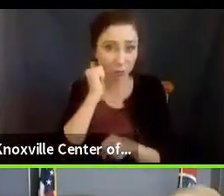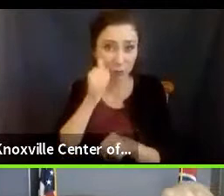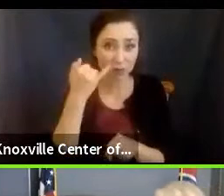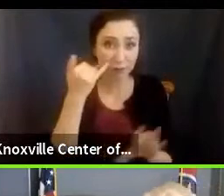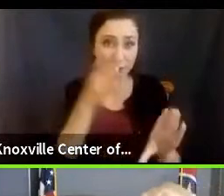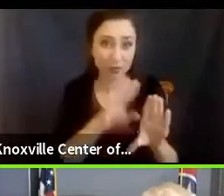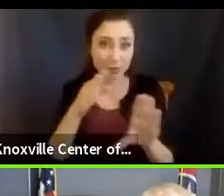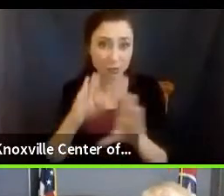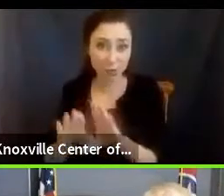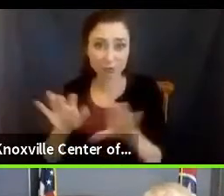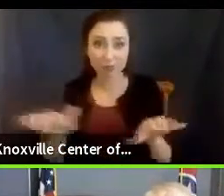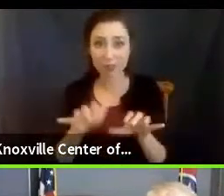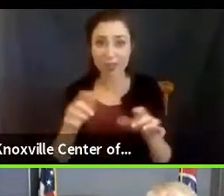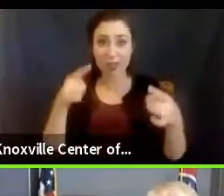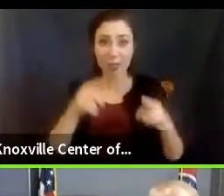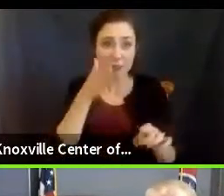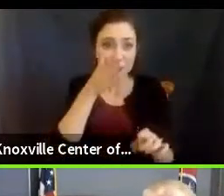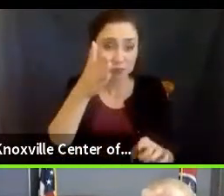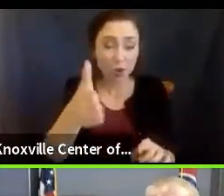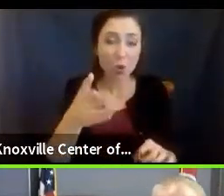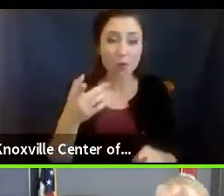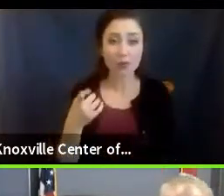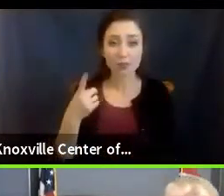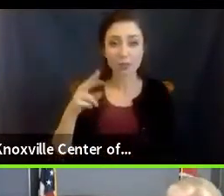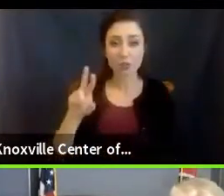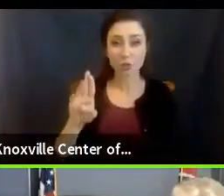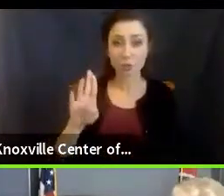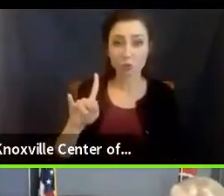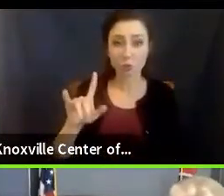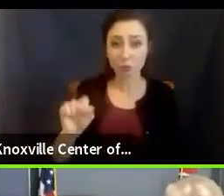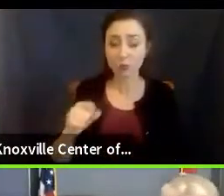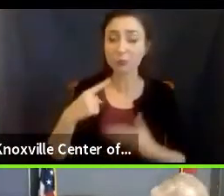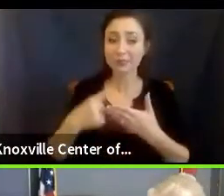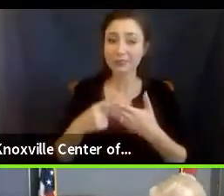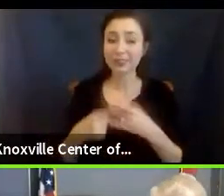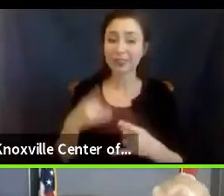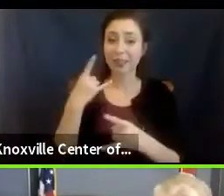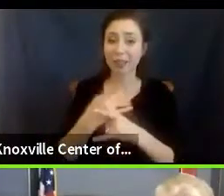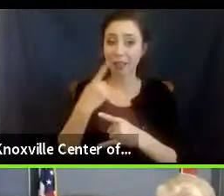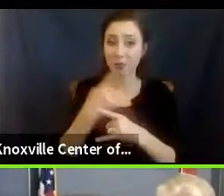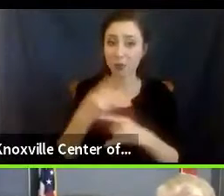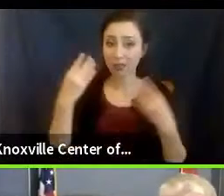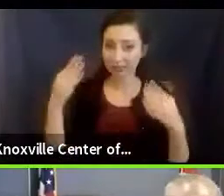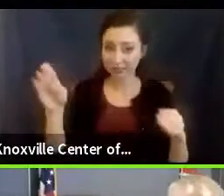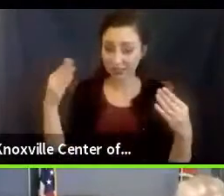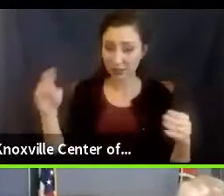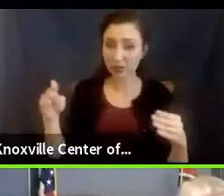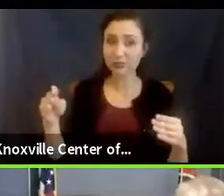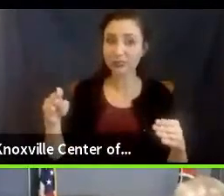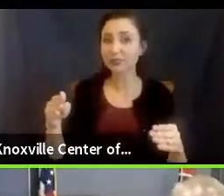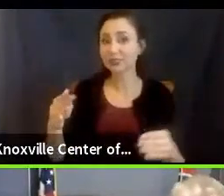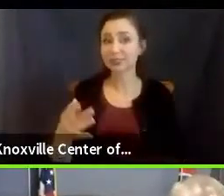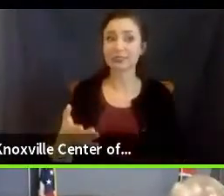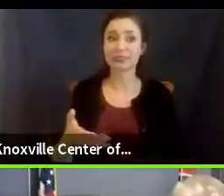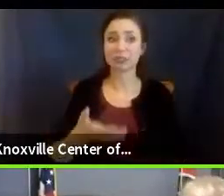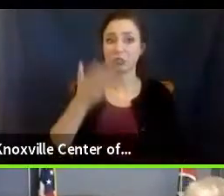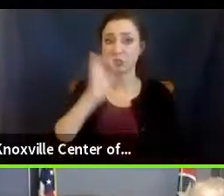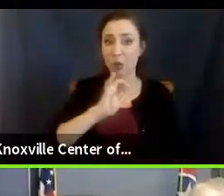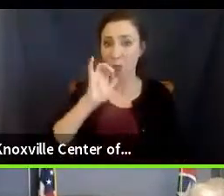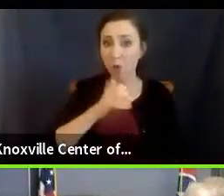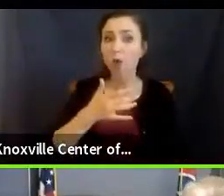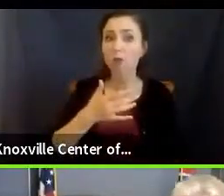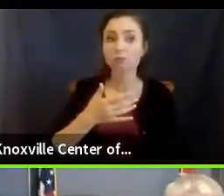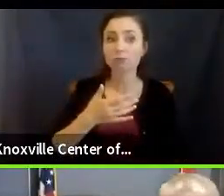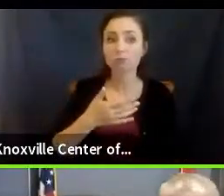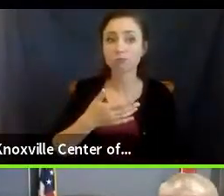in the future. When Dr. Birx was talking about alcohol sales and the consumption of alcohol, it's somewhat conjecture. And